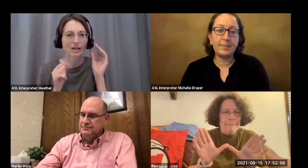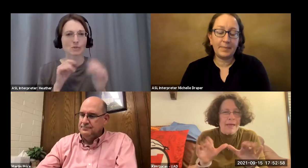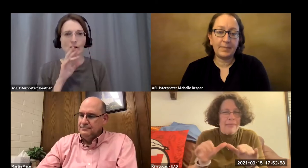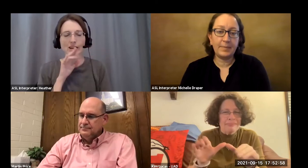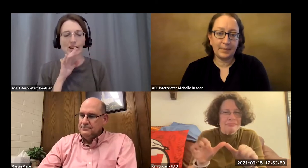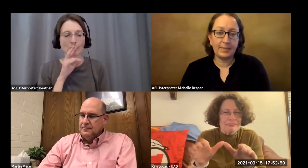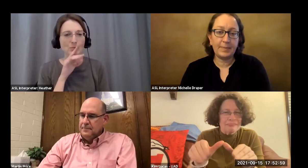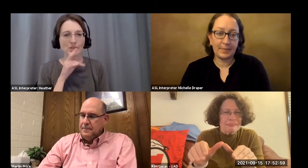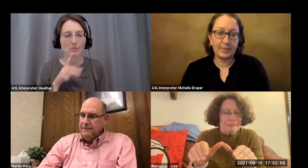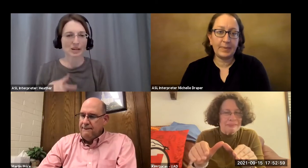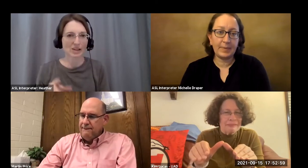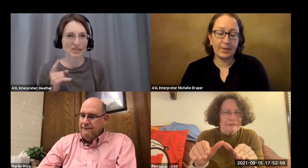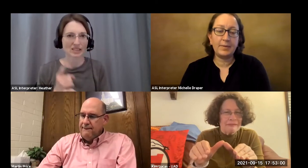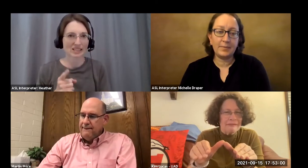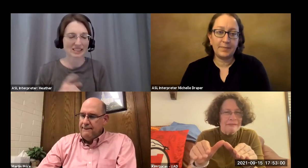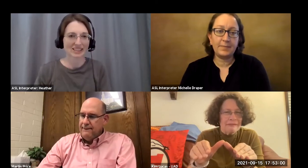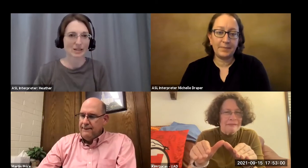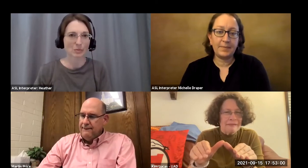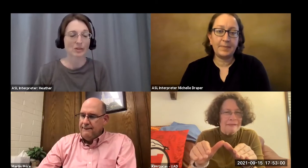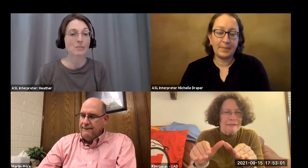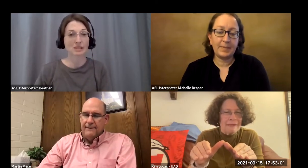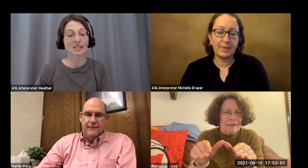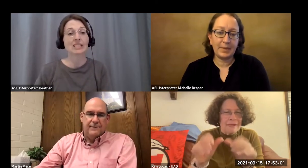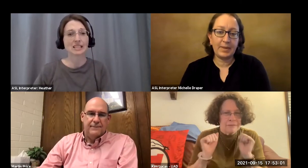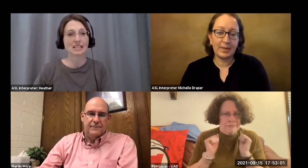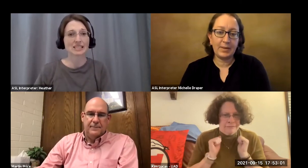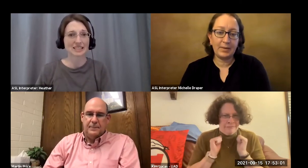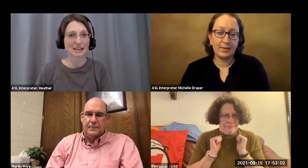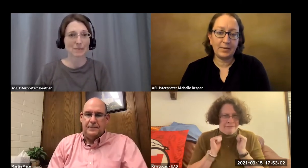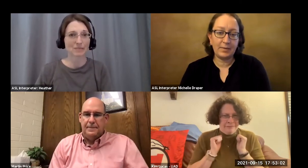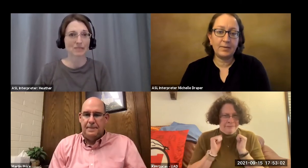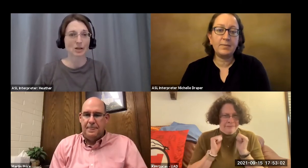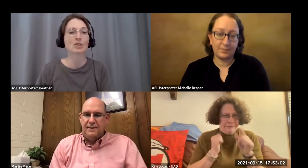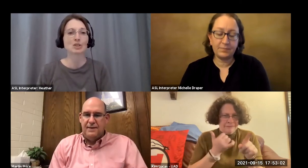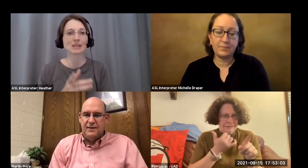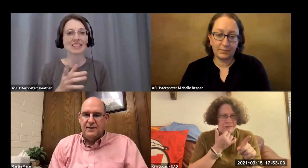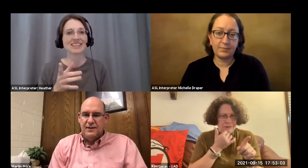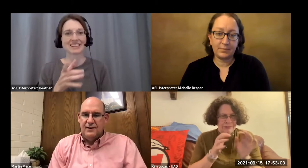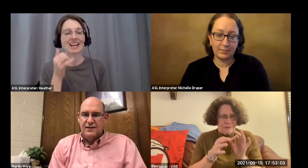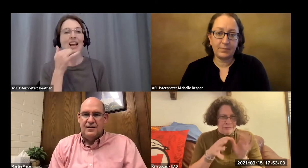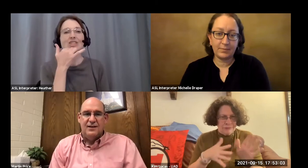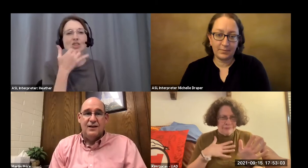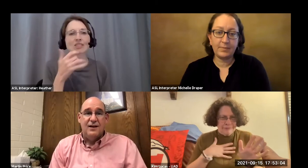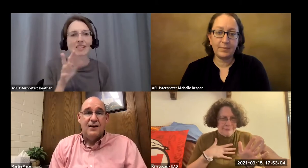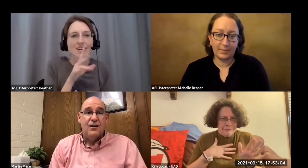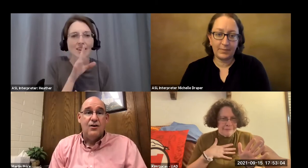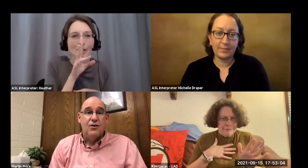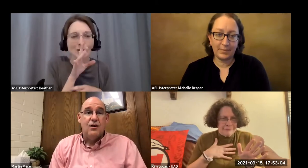Alabution. I'm sorry, I mispronounced it inappropriately, but he is, oh, excuse me.